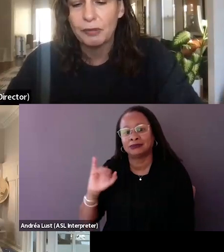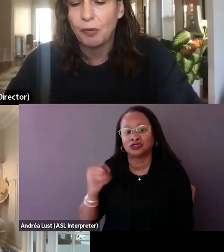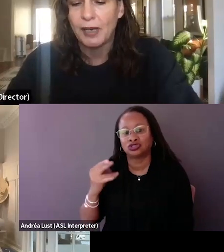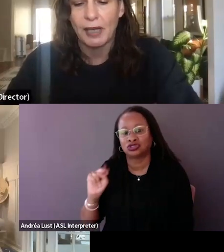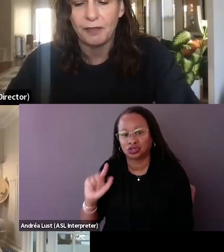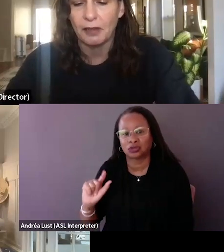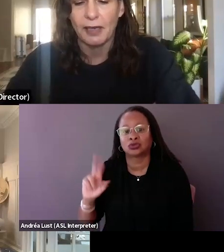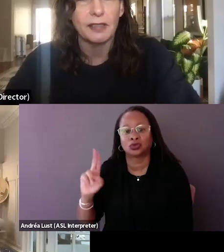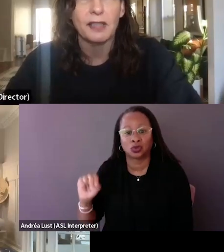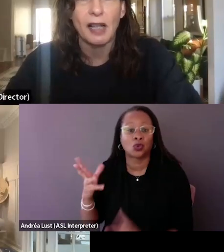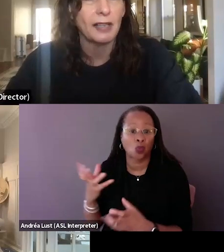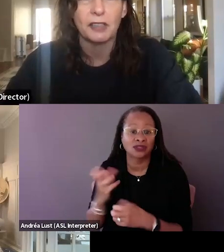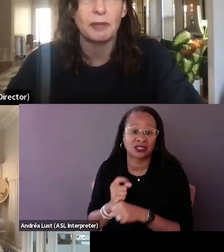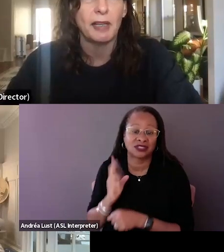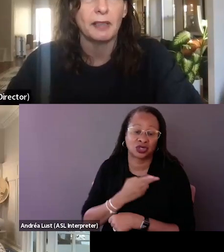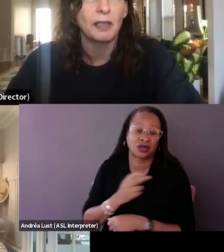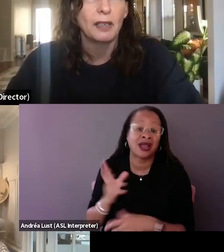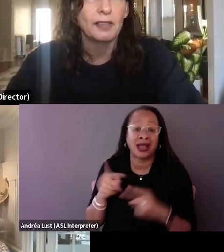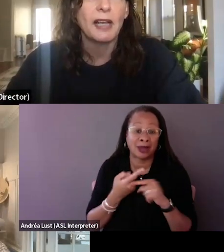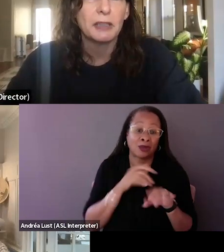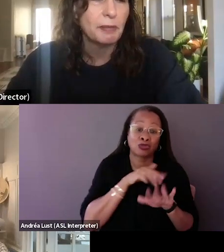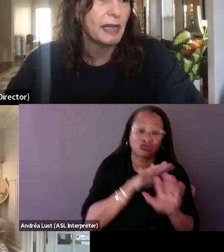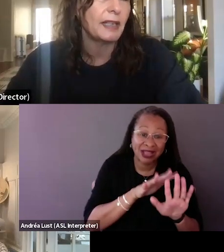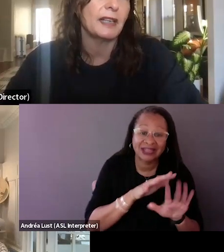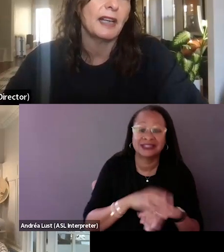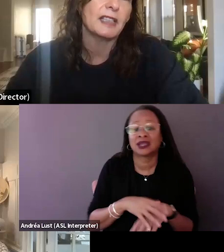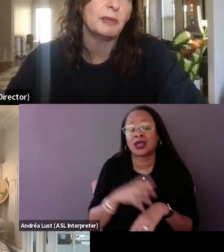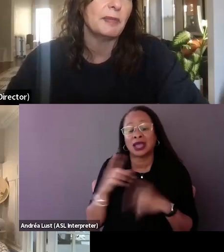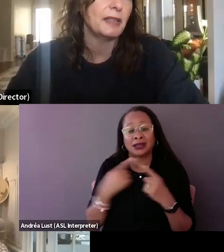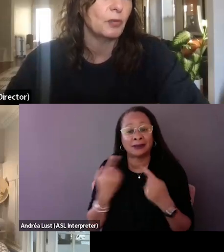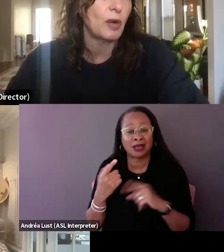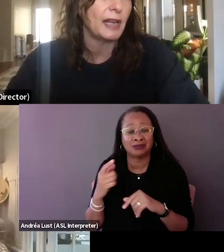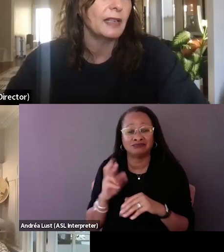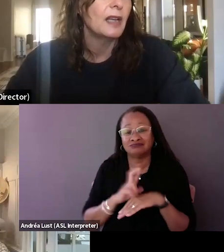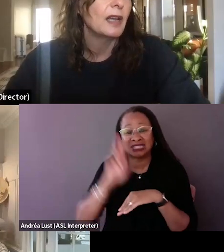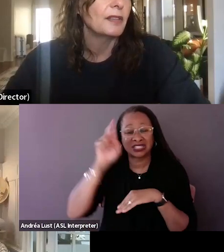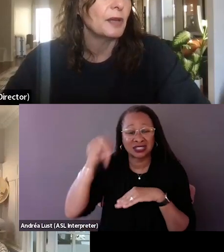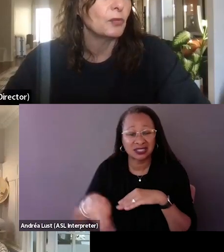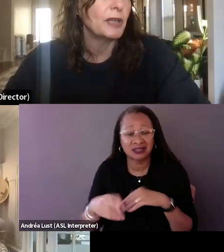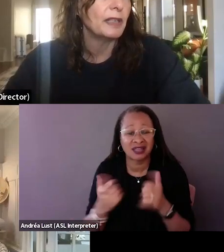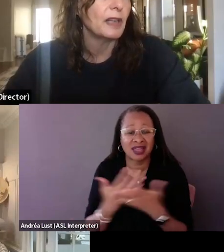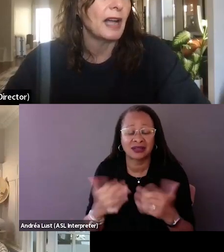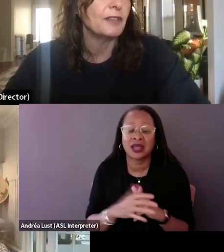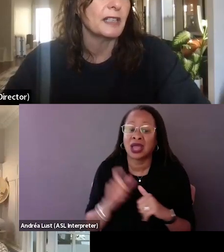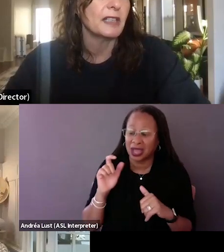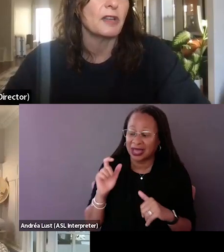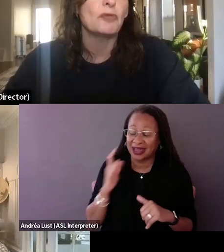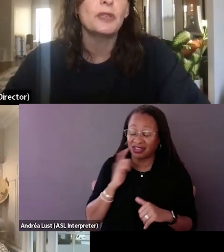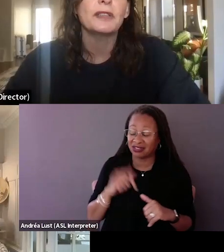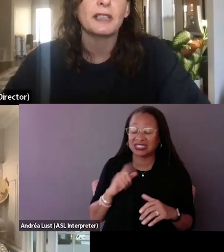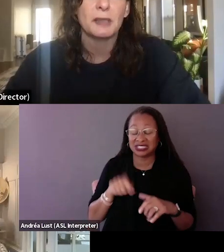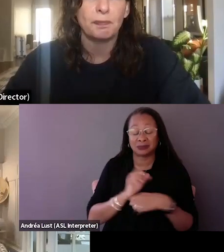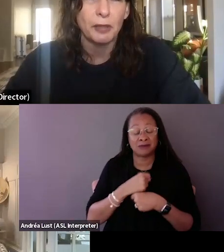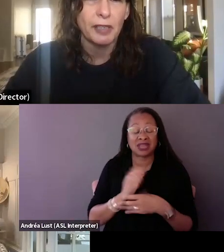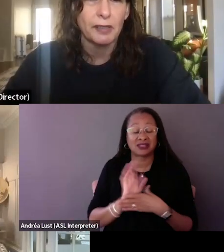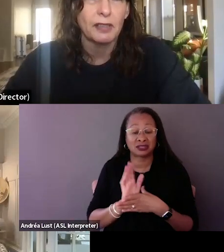at a certain point, I felt like this has to be made. This has to be made, and it has to be made in a way that we have a